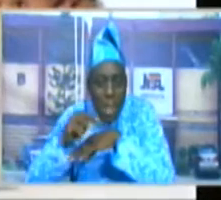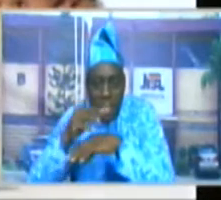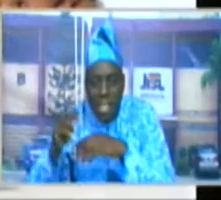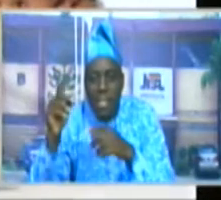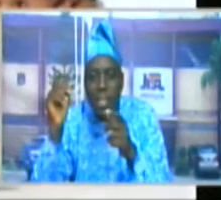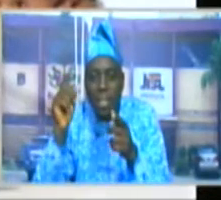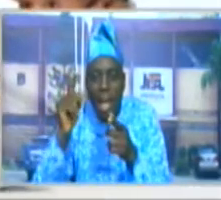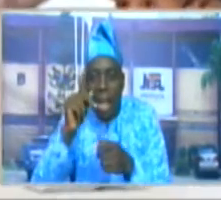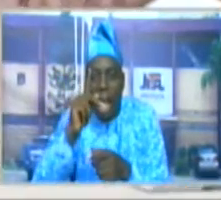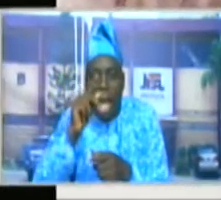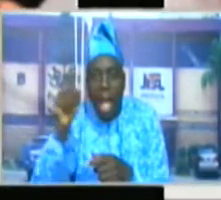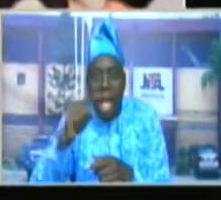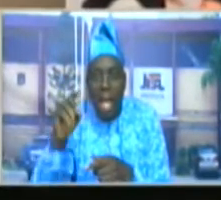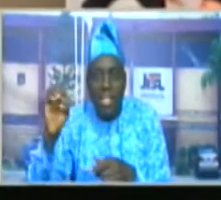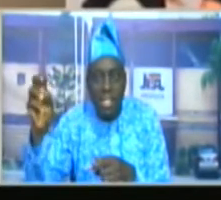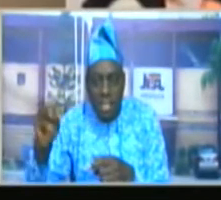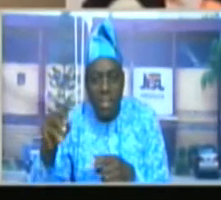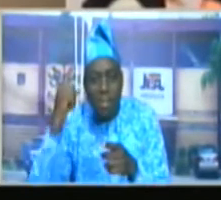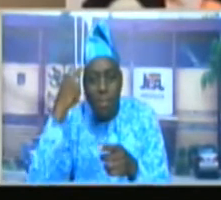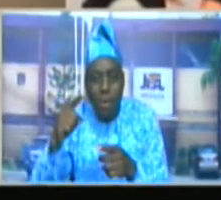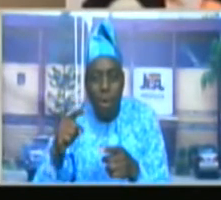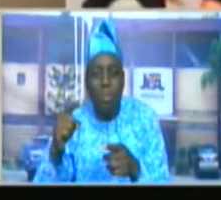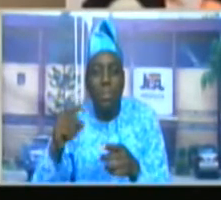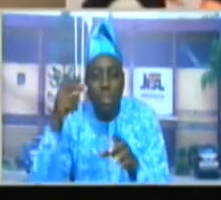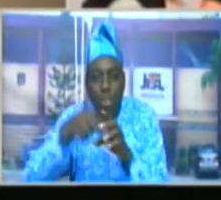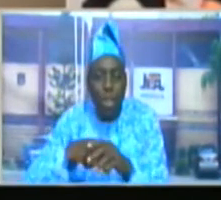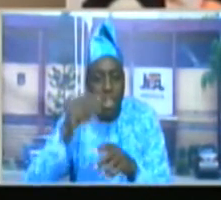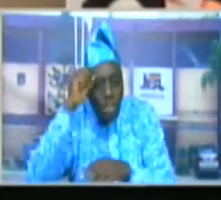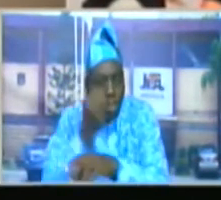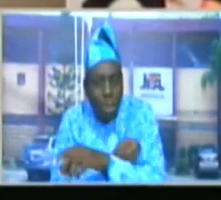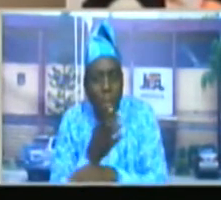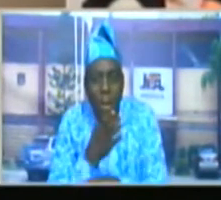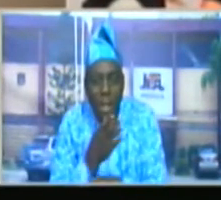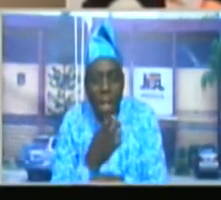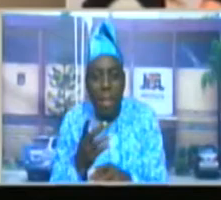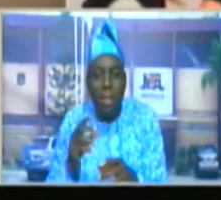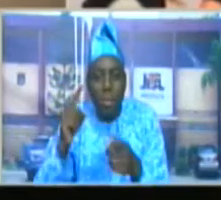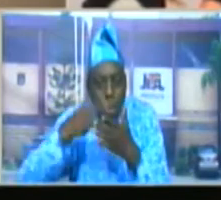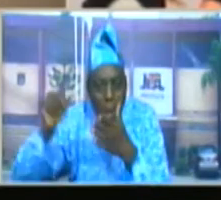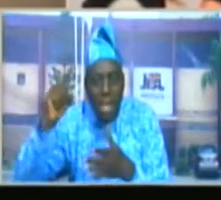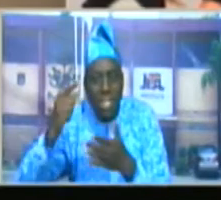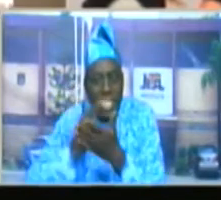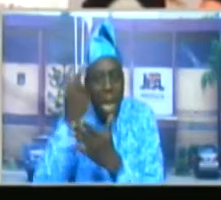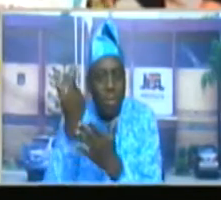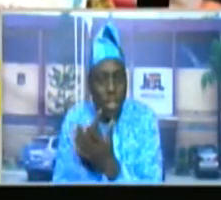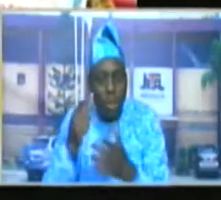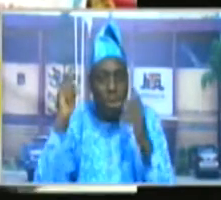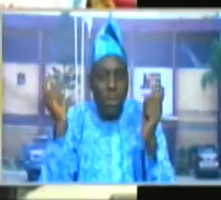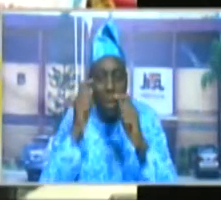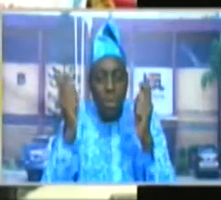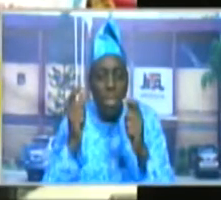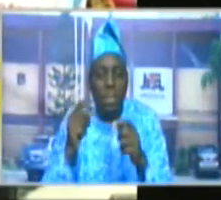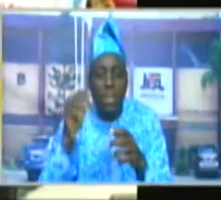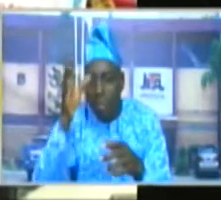Sholagbade on his next move academically. Mustapha Sholagbade joined his son's mother Adewumi Fatai to mark his graduation ceremony online. The proud